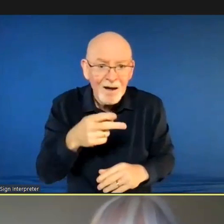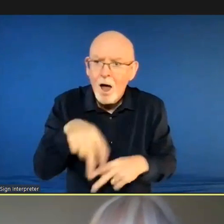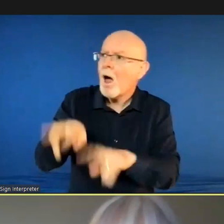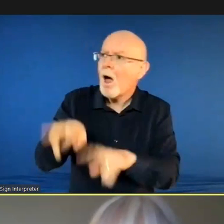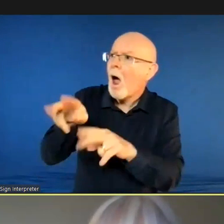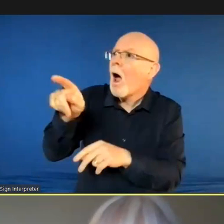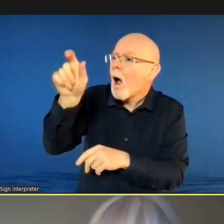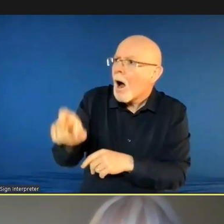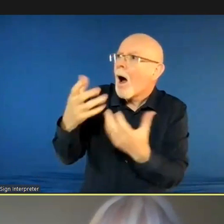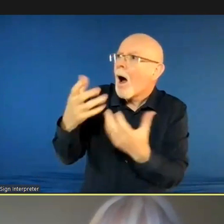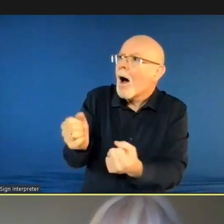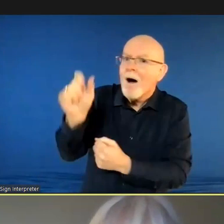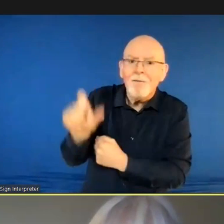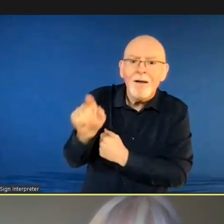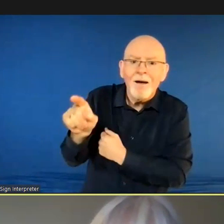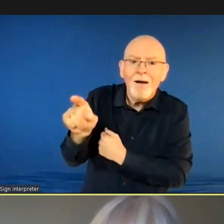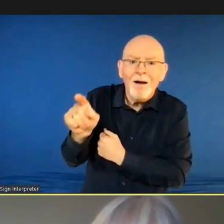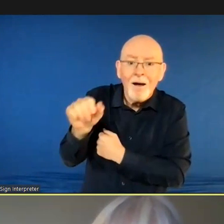to the success of any project.